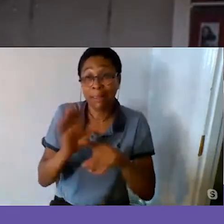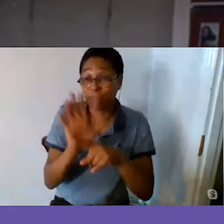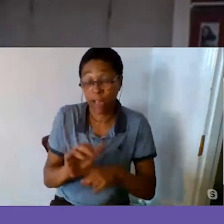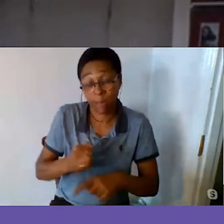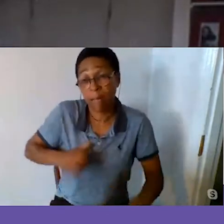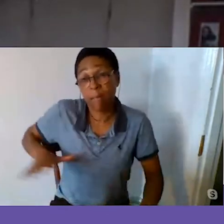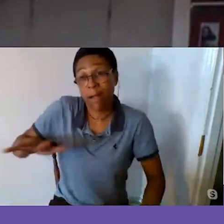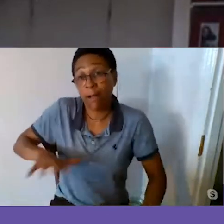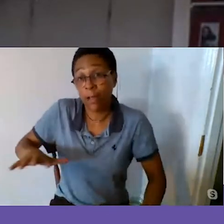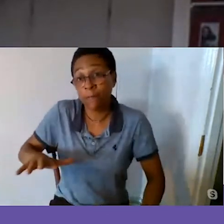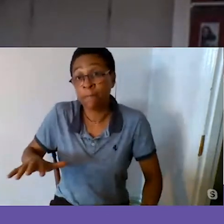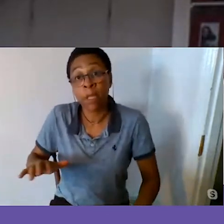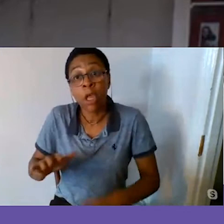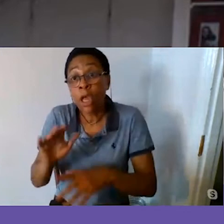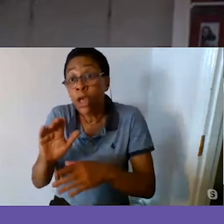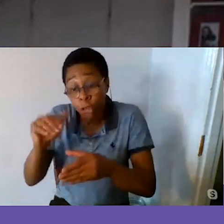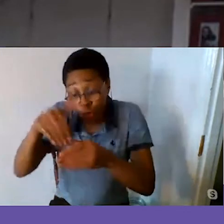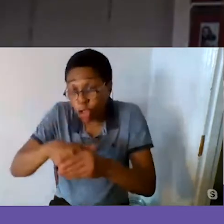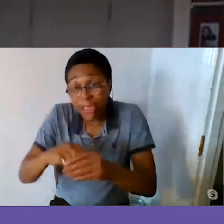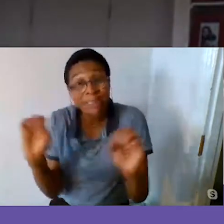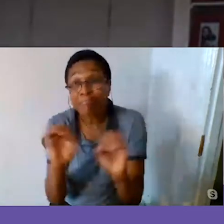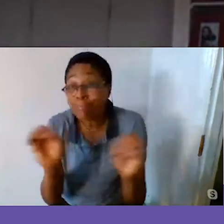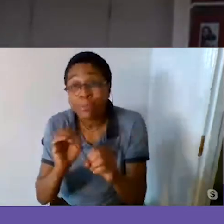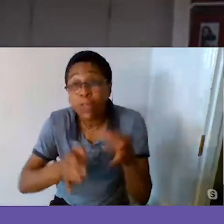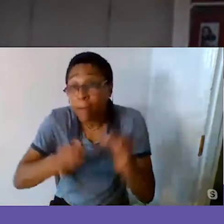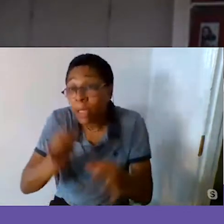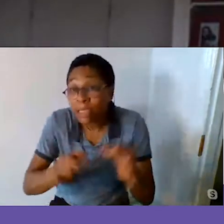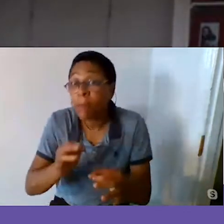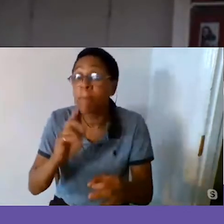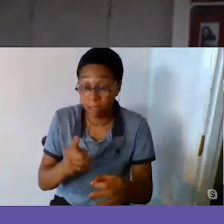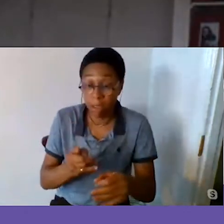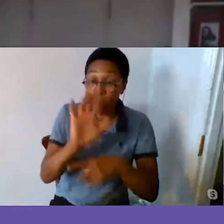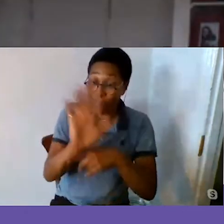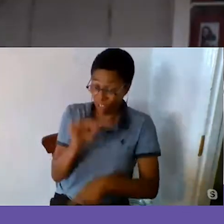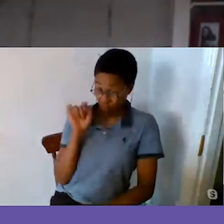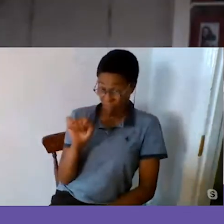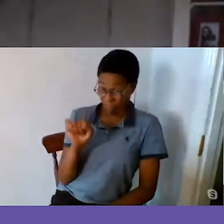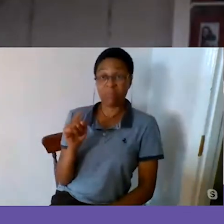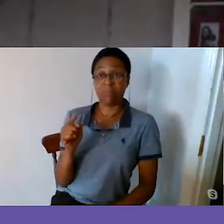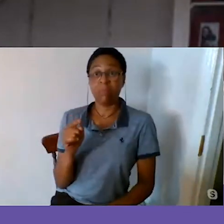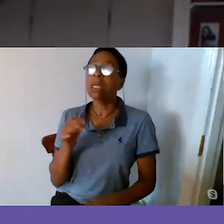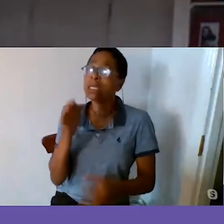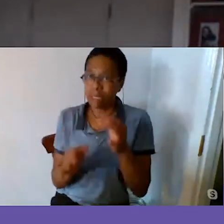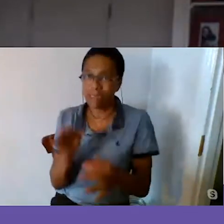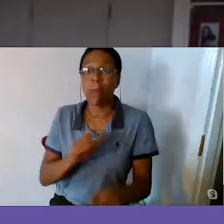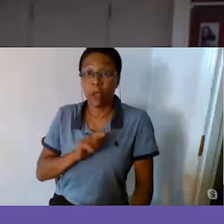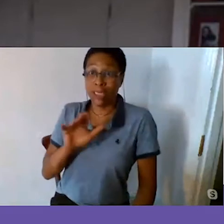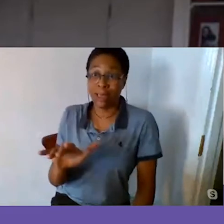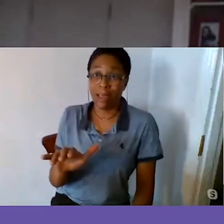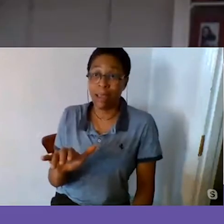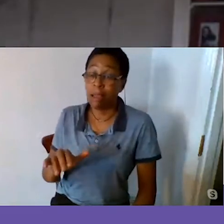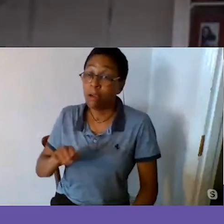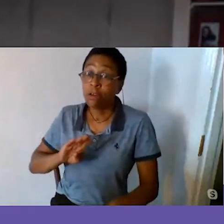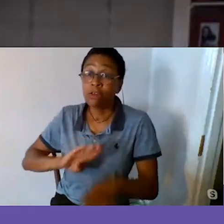even have to have political content. Like the film is by nature political because of the production of it, and like just trying to get a